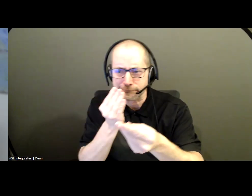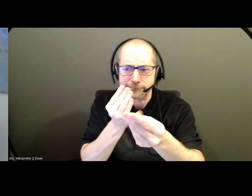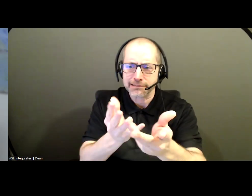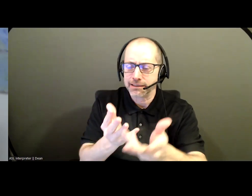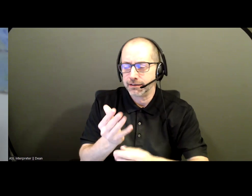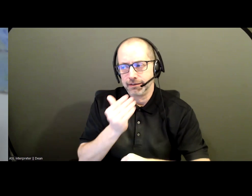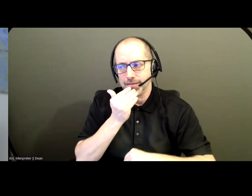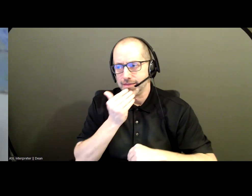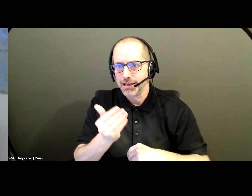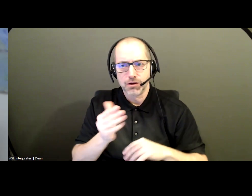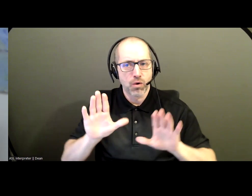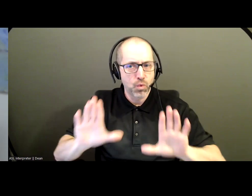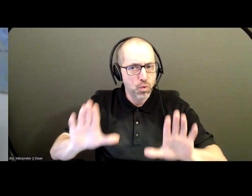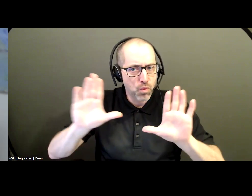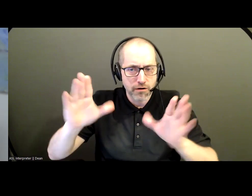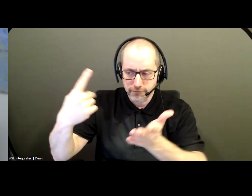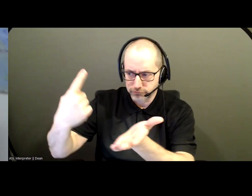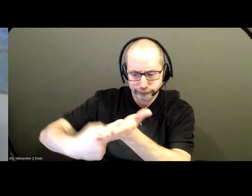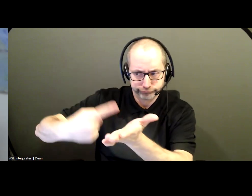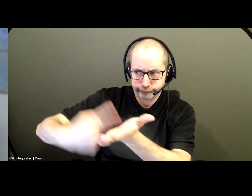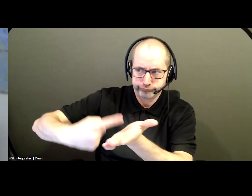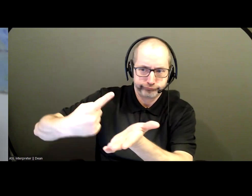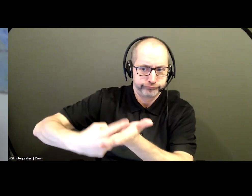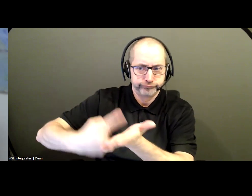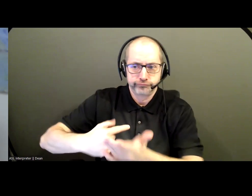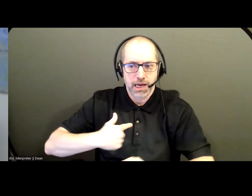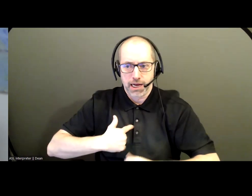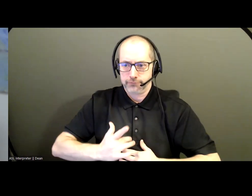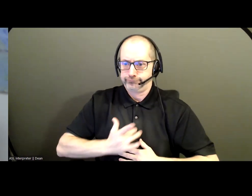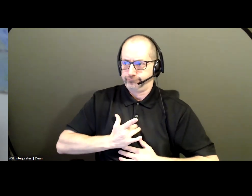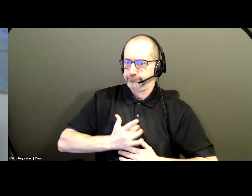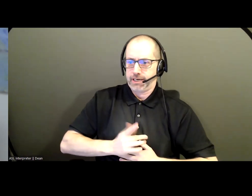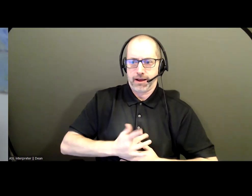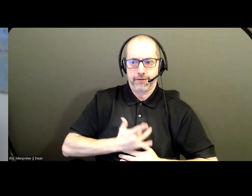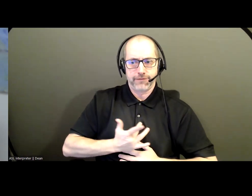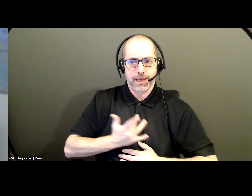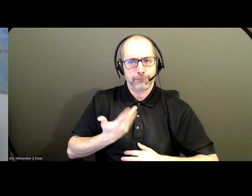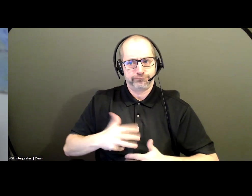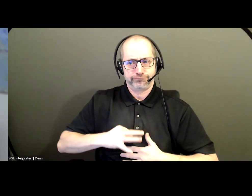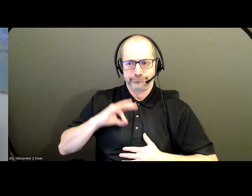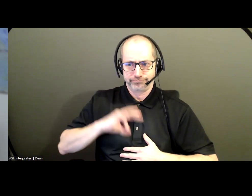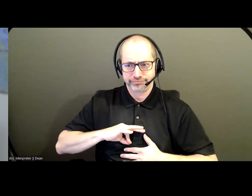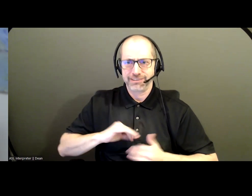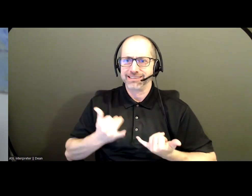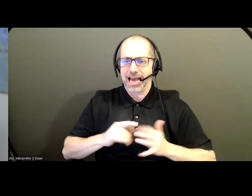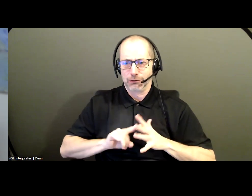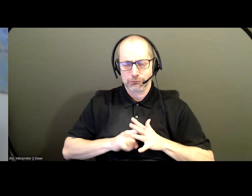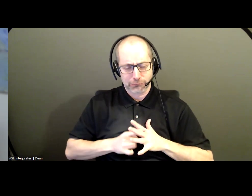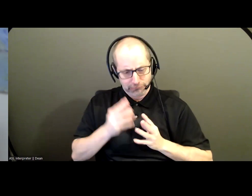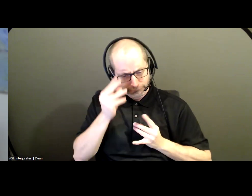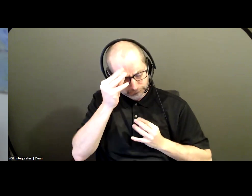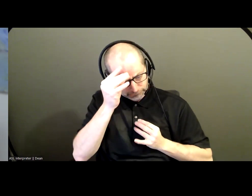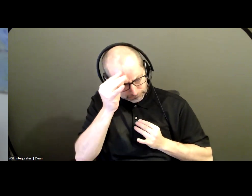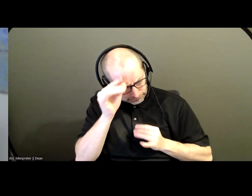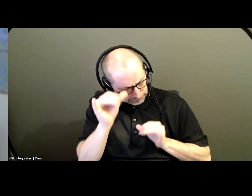been such a great discussion. I personally have found it really useful and have a lot of reflection to do. I'm hopeful